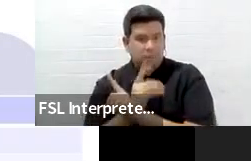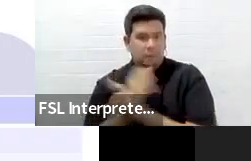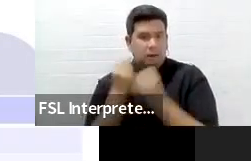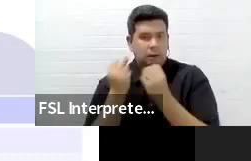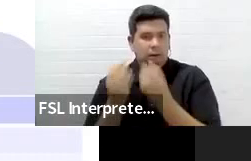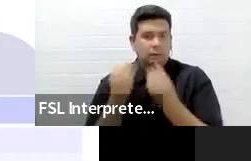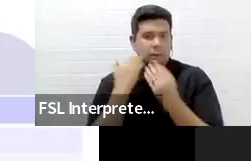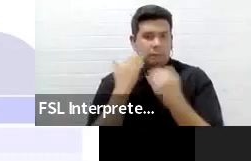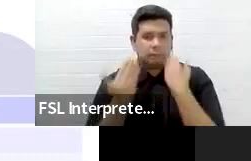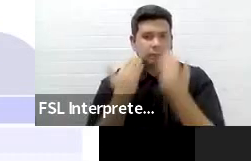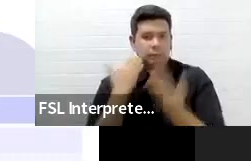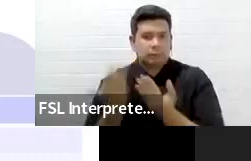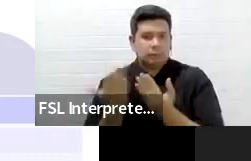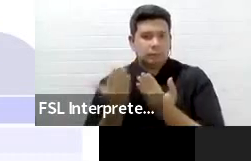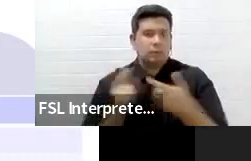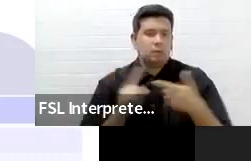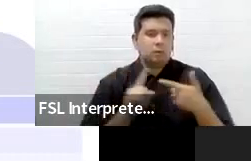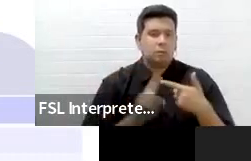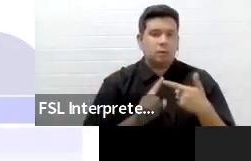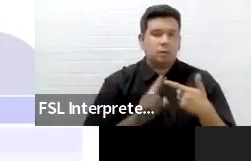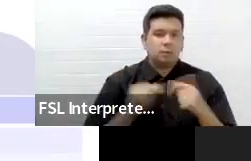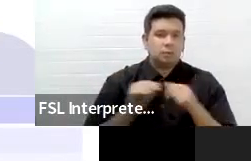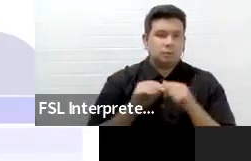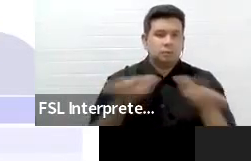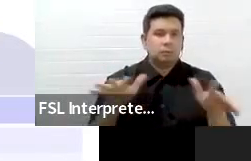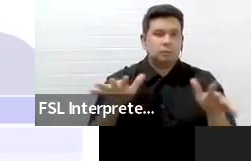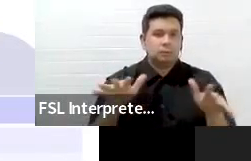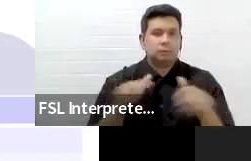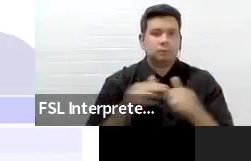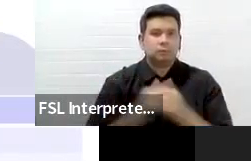of the archipelago, while the first wave